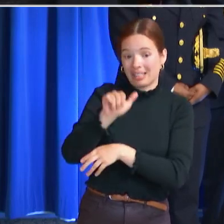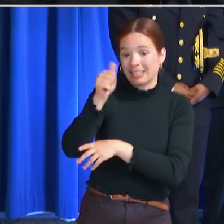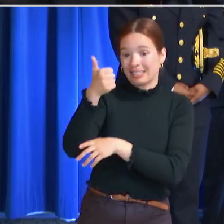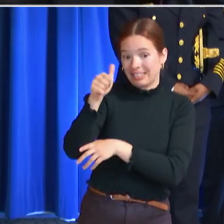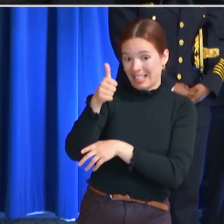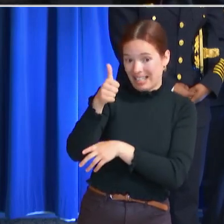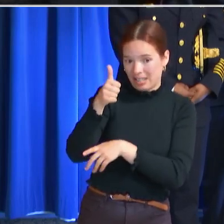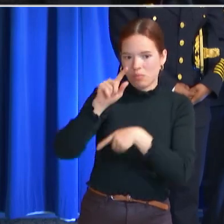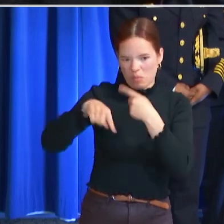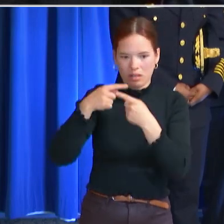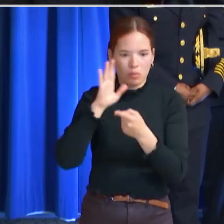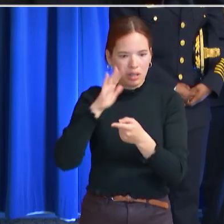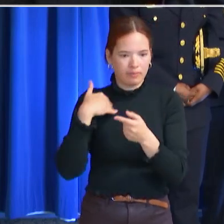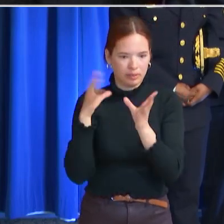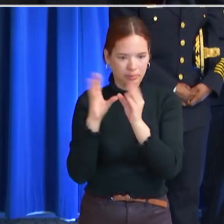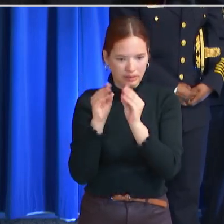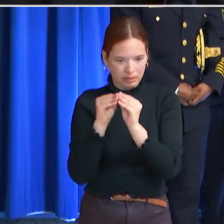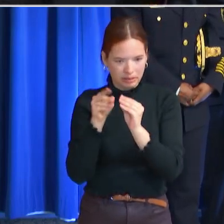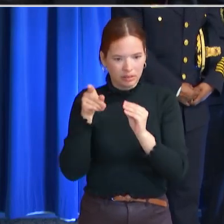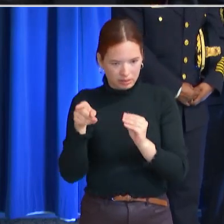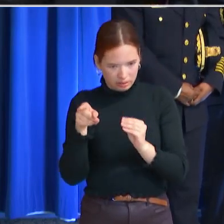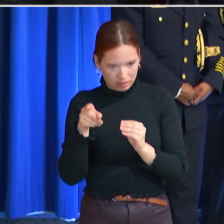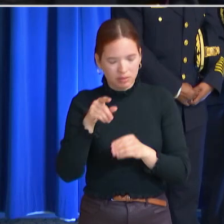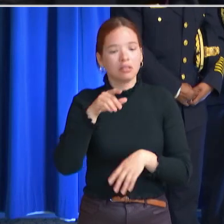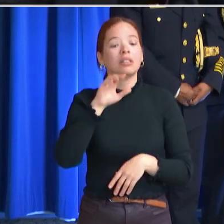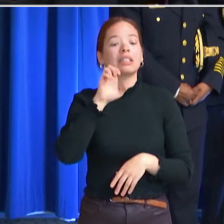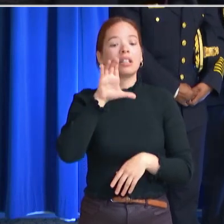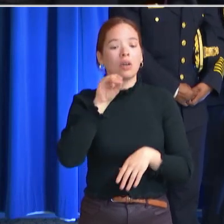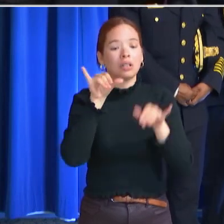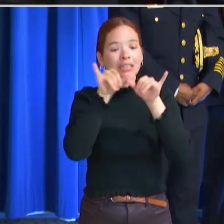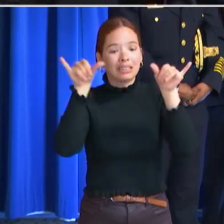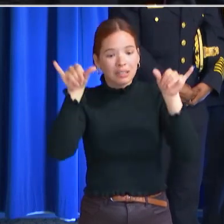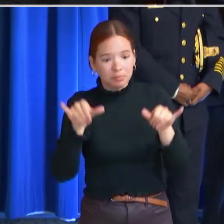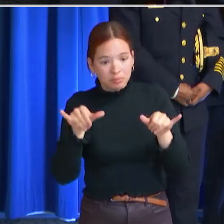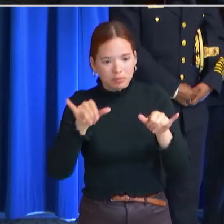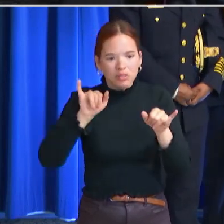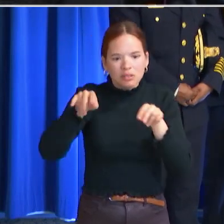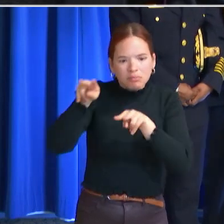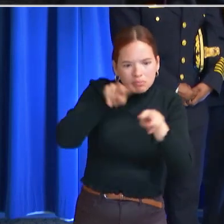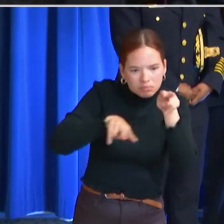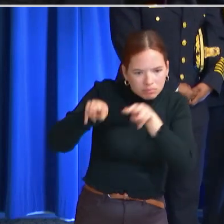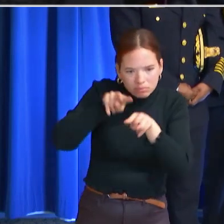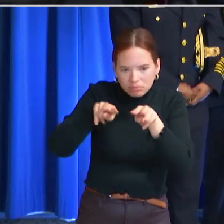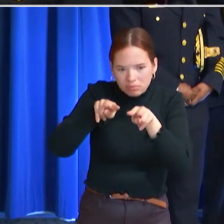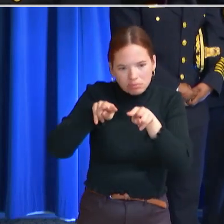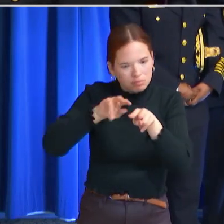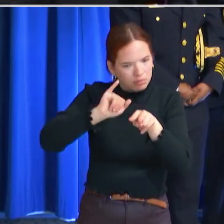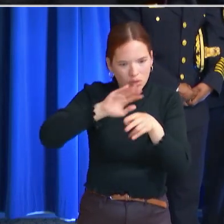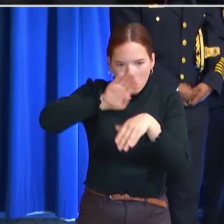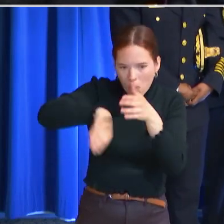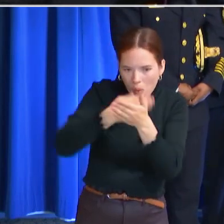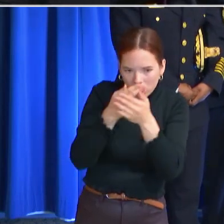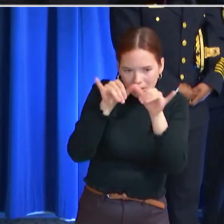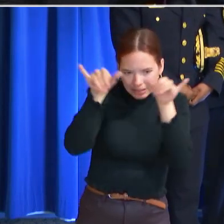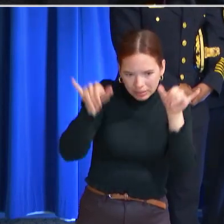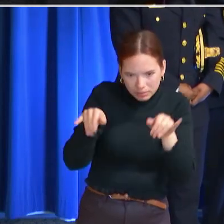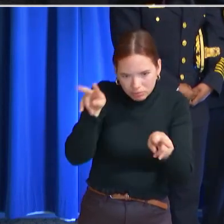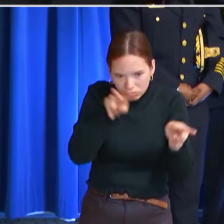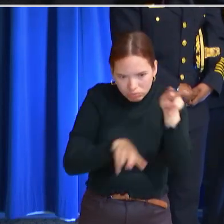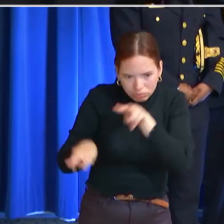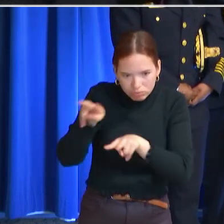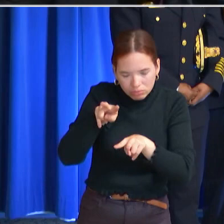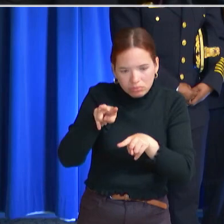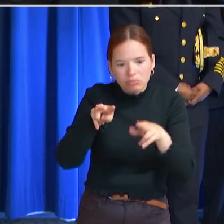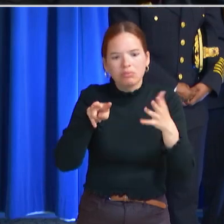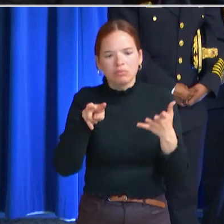to talk and look very candidly at all parts of that system and ask ourselves, what could we